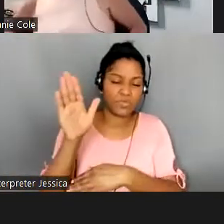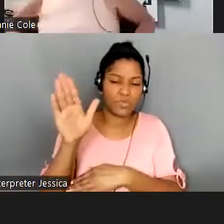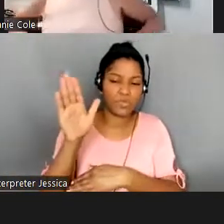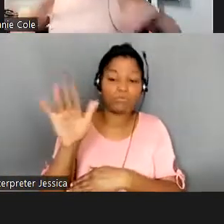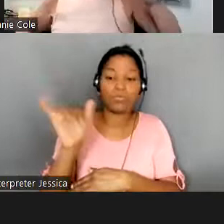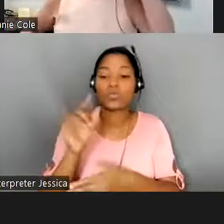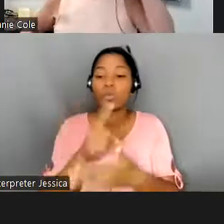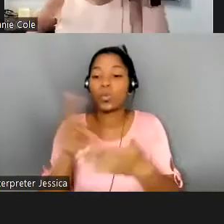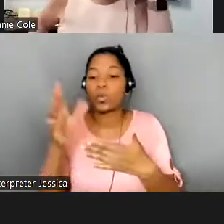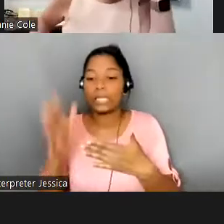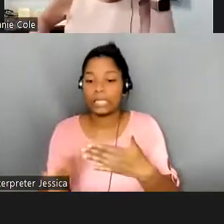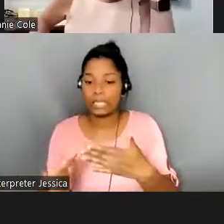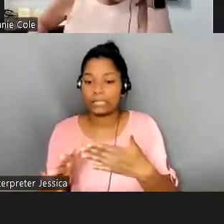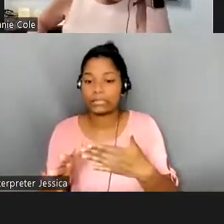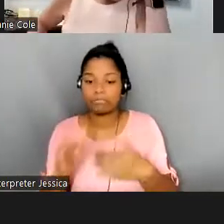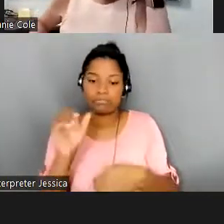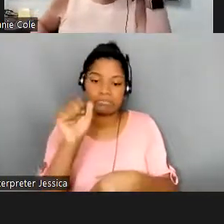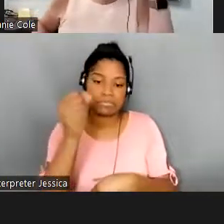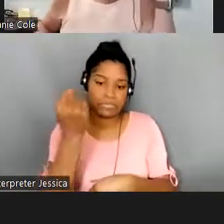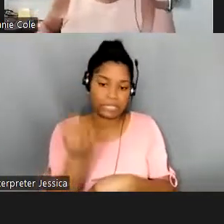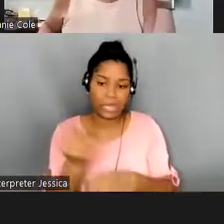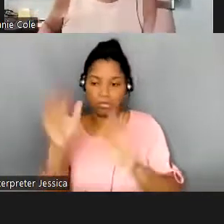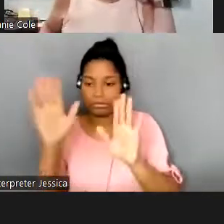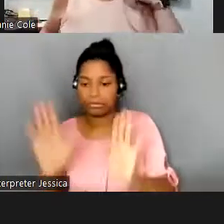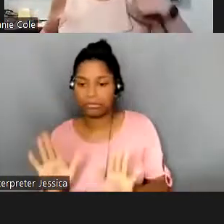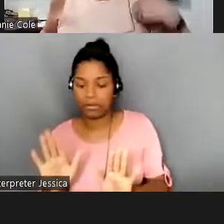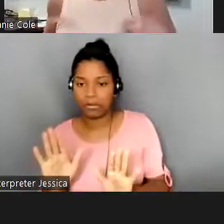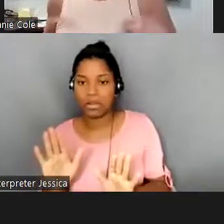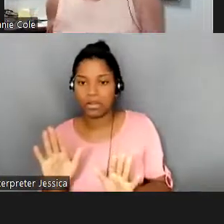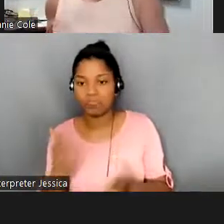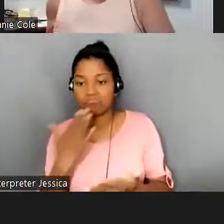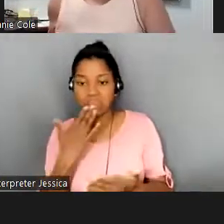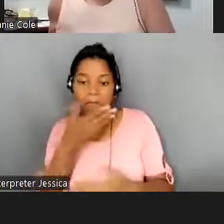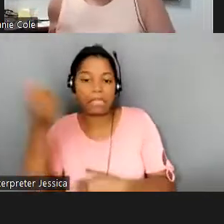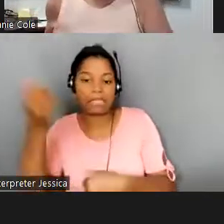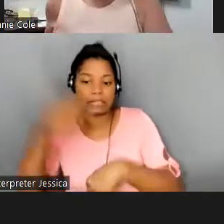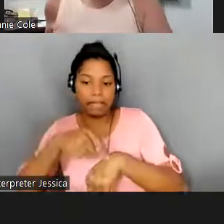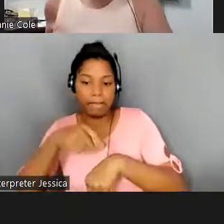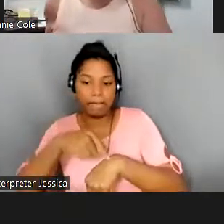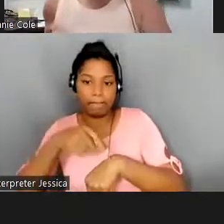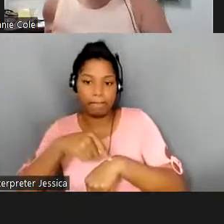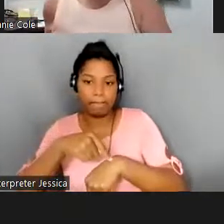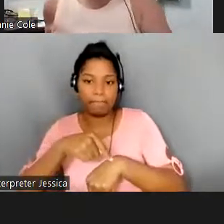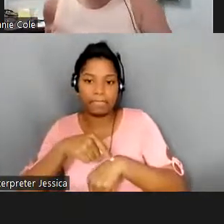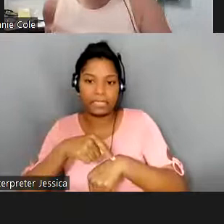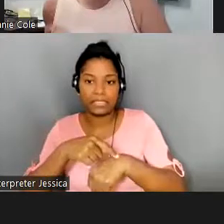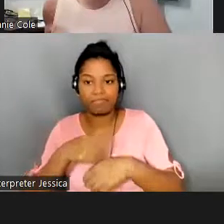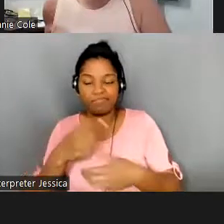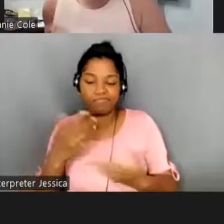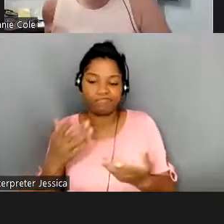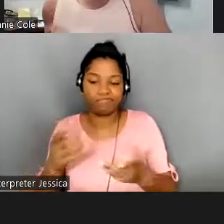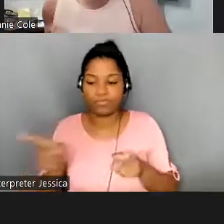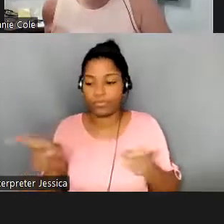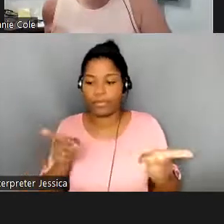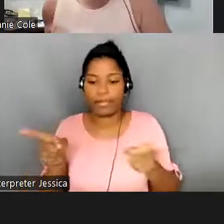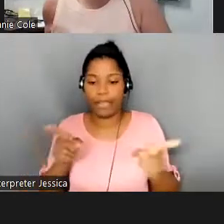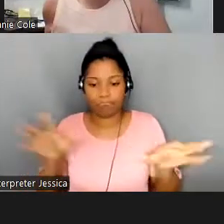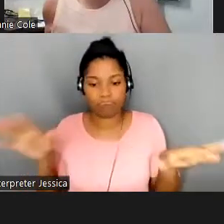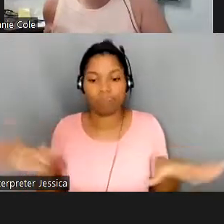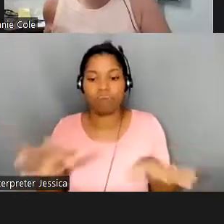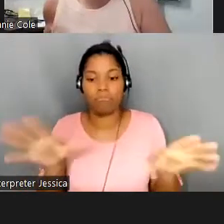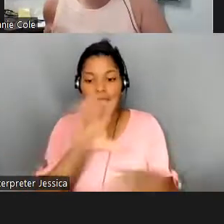weekends are also seem to be the times when most people are really actively